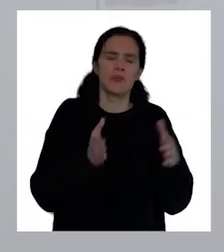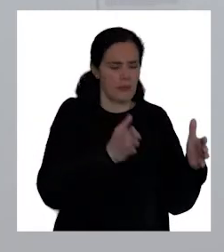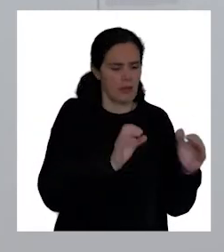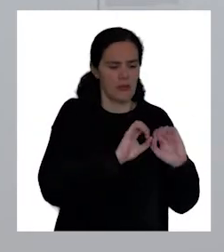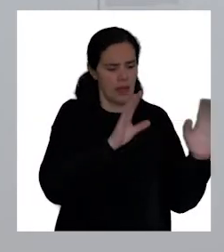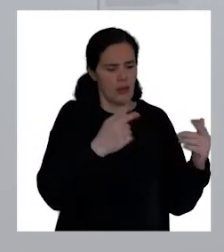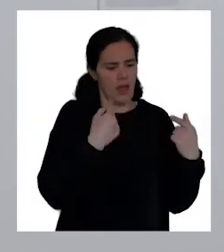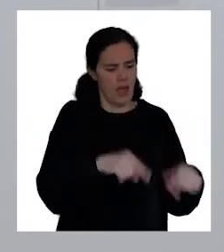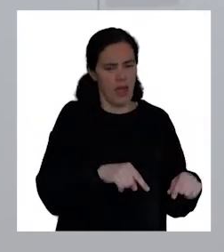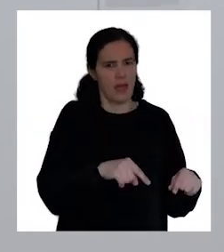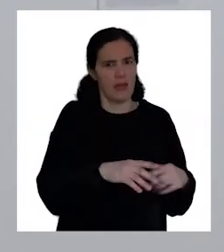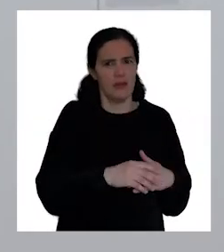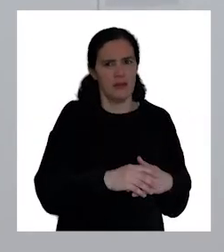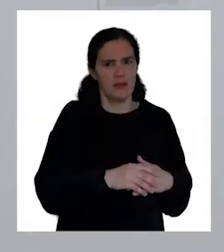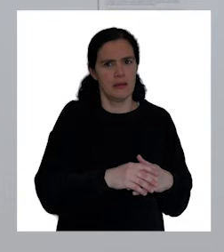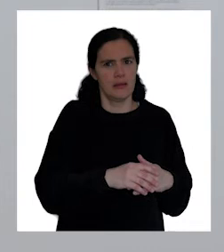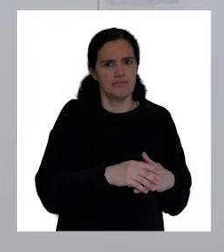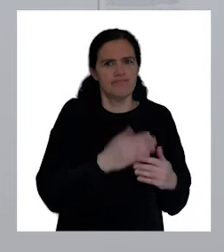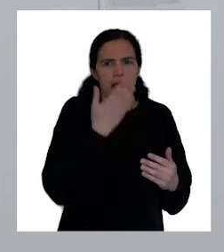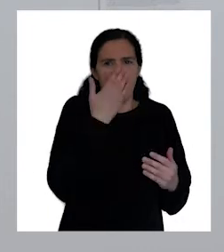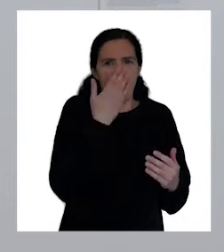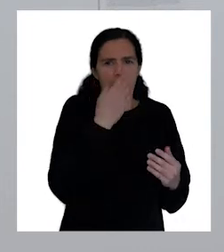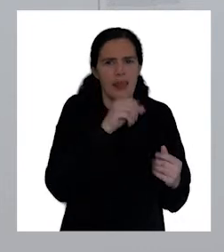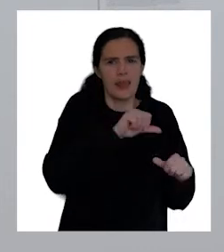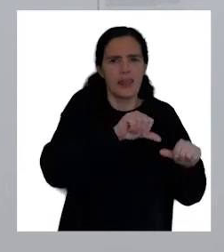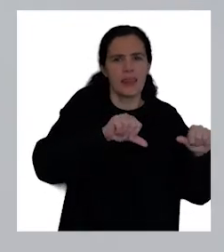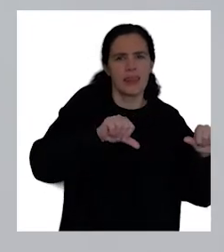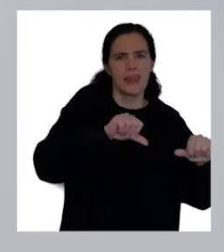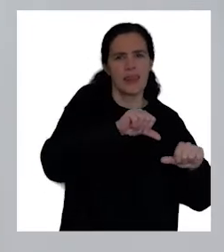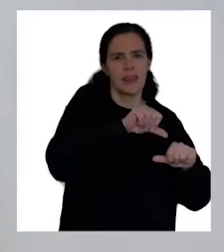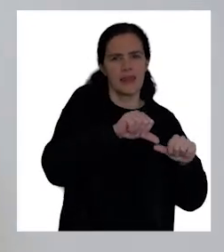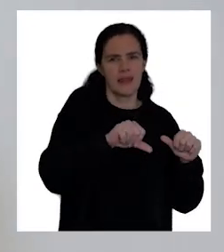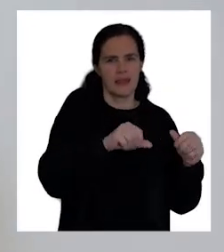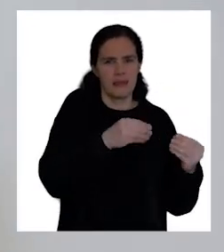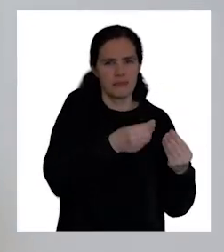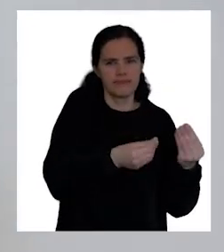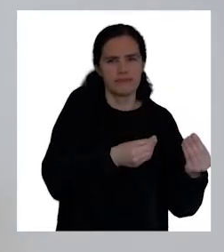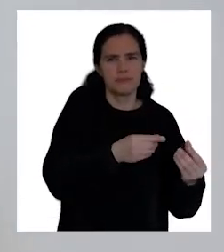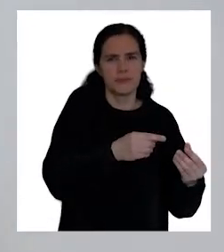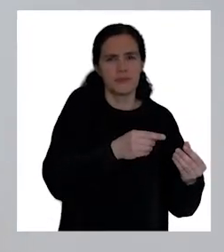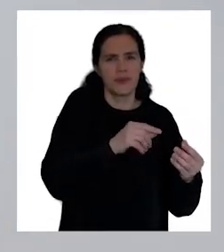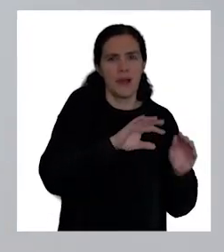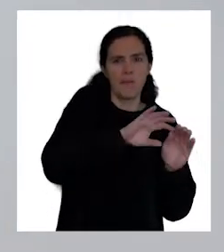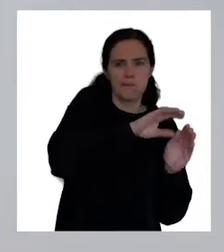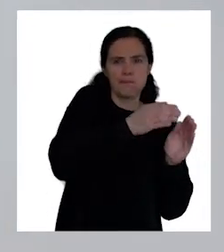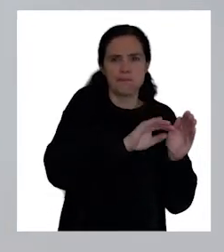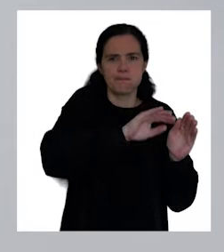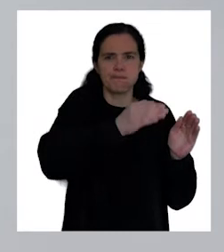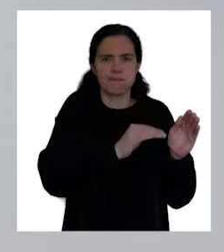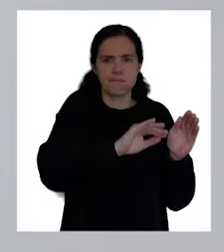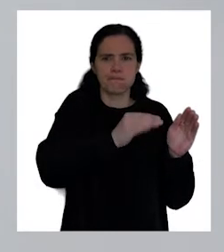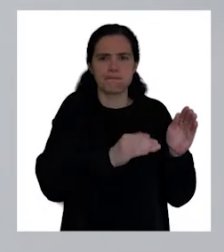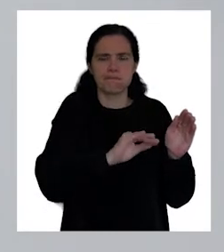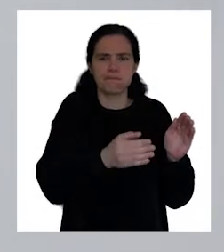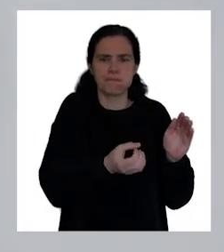because on one hand, of course, you have almost a liquid image. You have an image which is coming out of